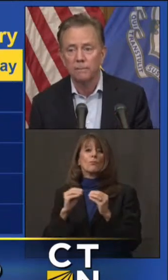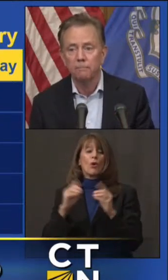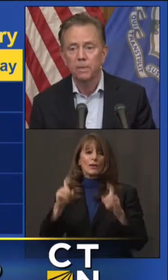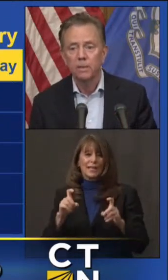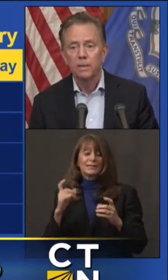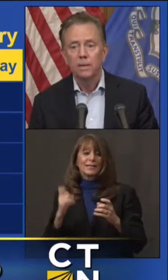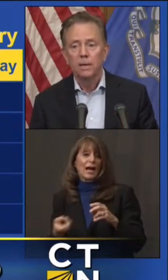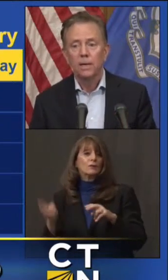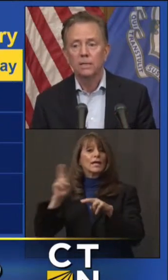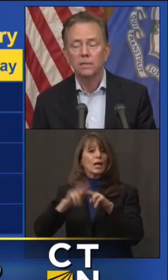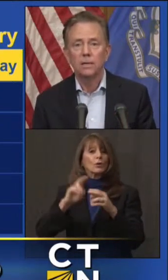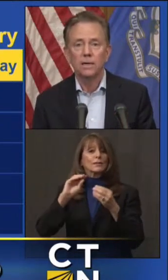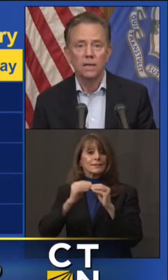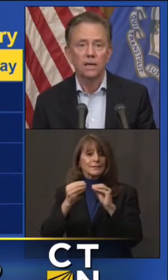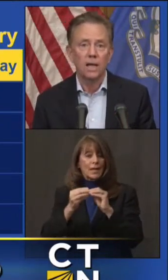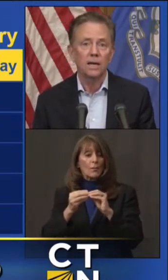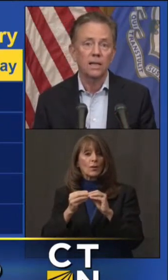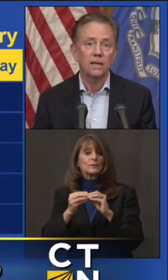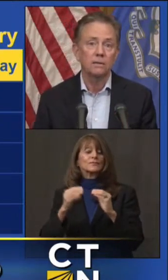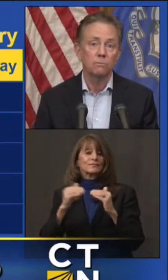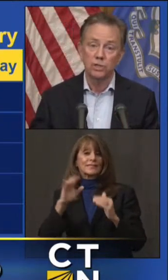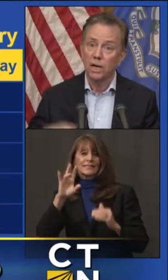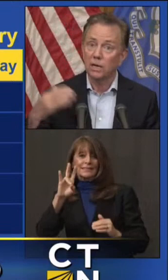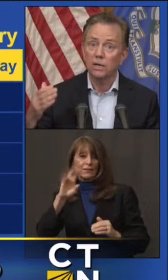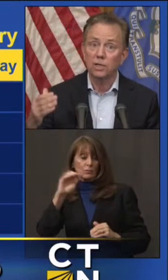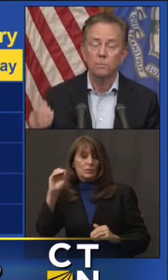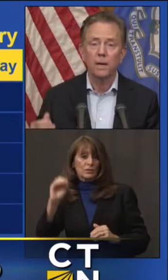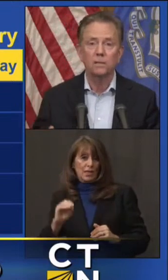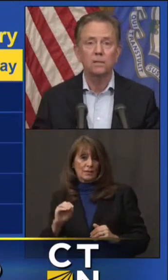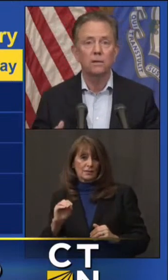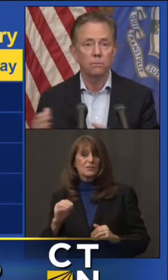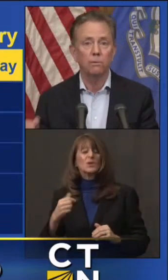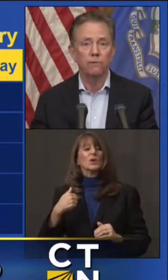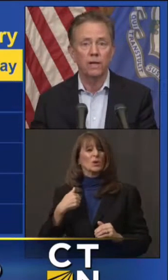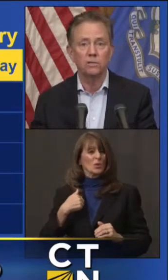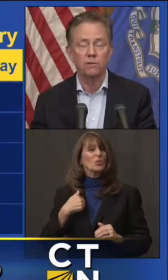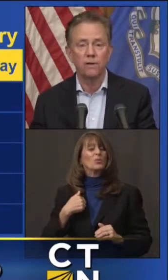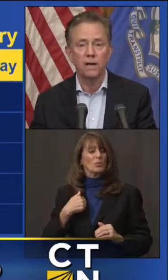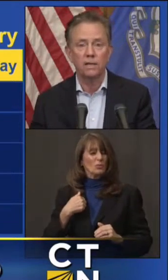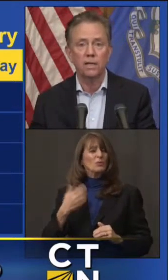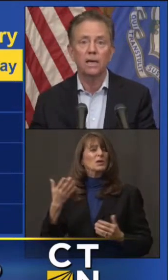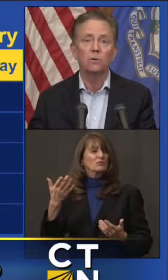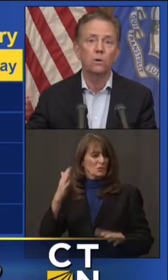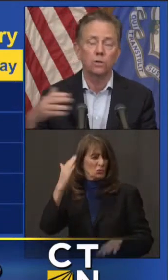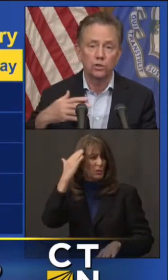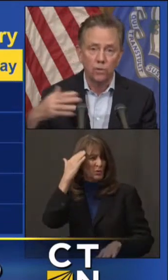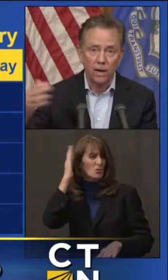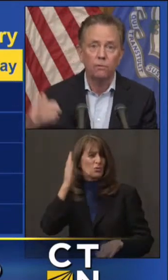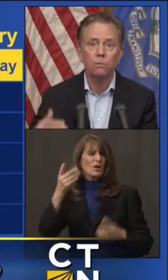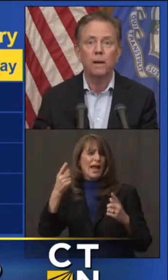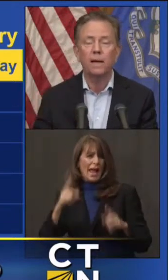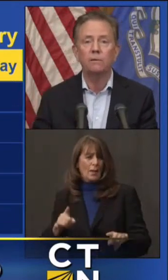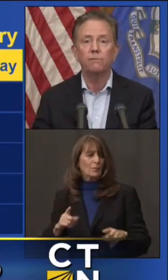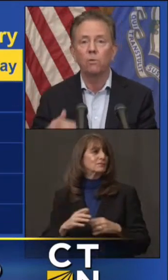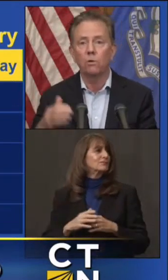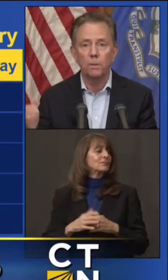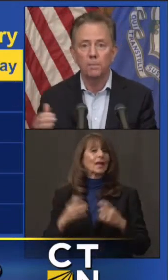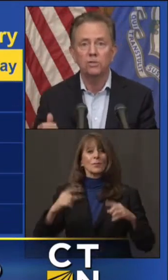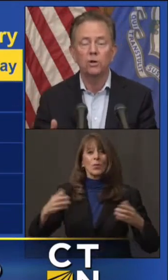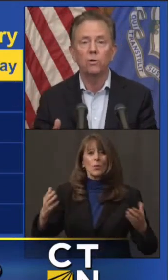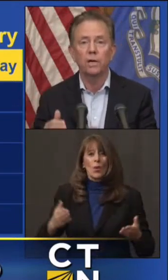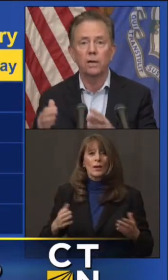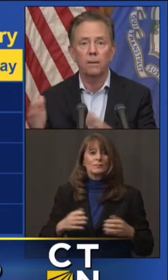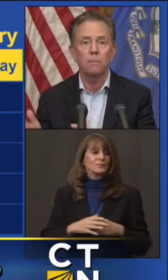7%. And I think a lot of that was not unexpected. It reflects the fact that, again, all the travel back and forth,